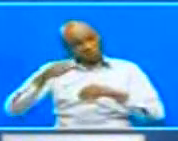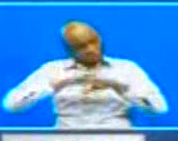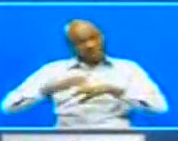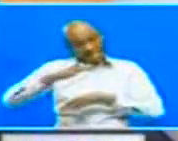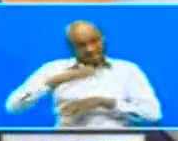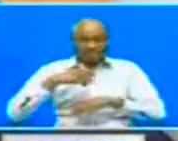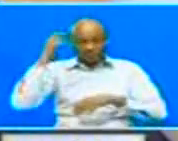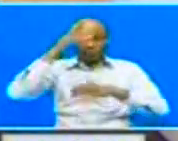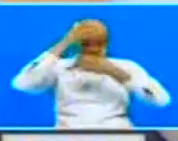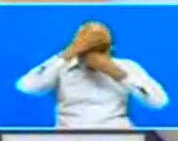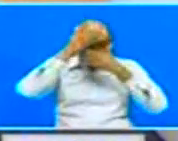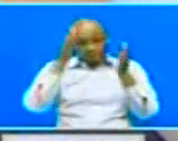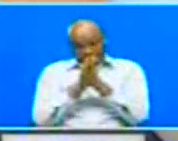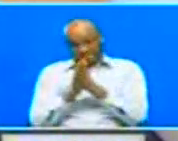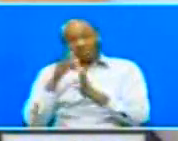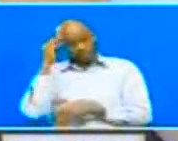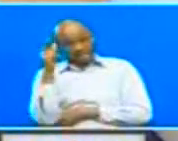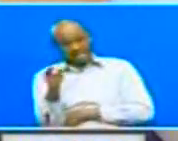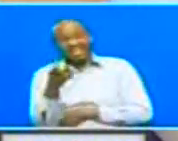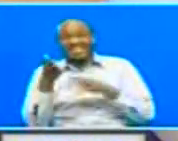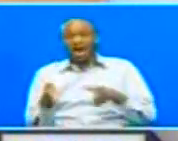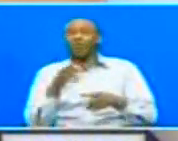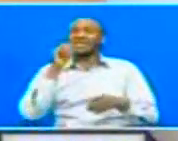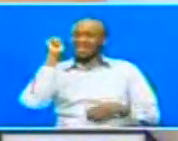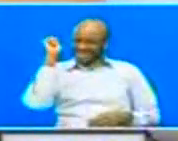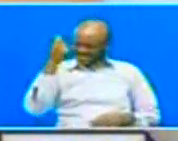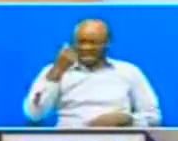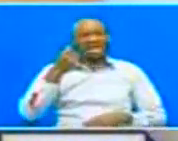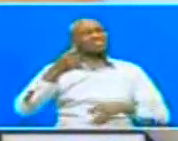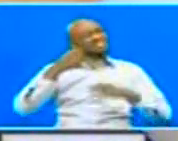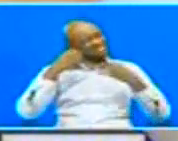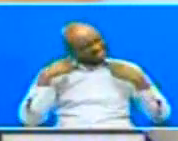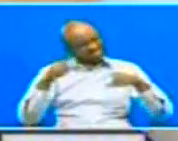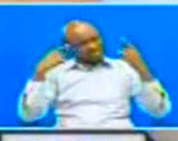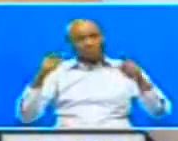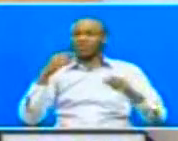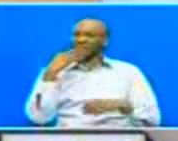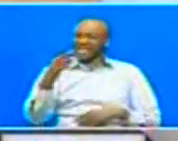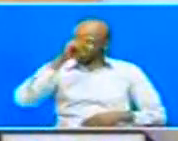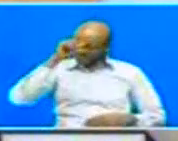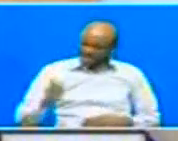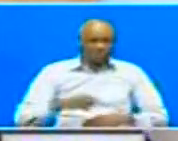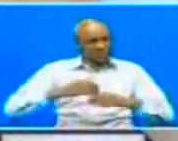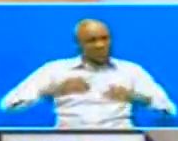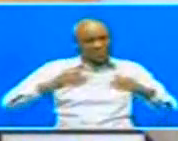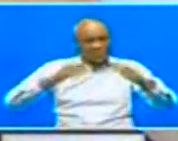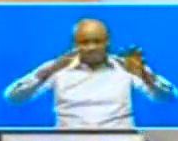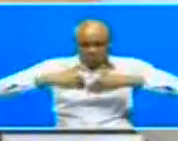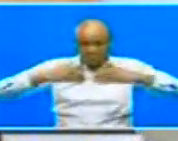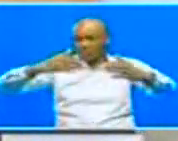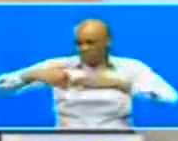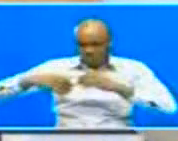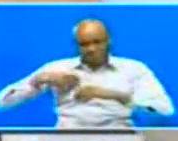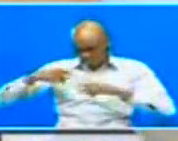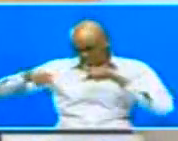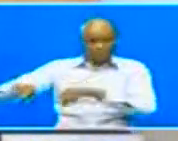then Al-Shabaab held territory. But since then, and Kenya was very successful in liberating almost 300,000 square kilometers of